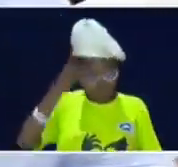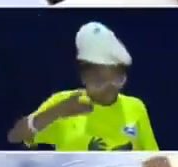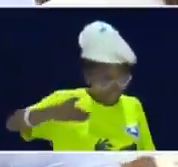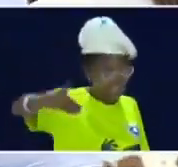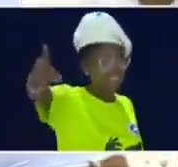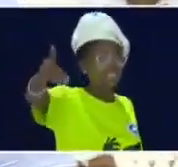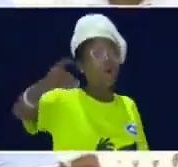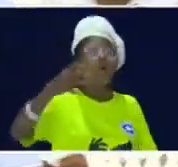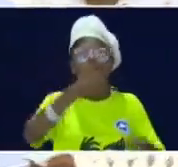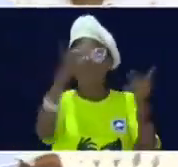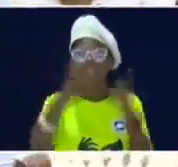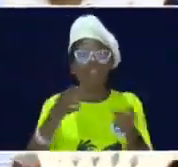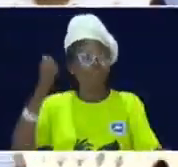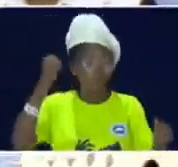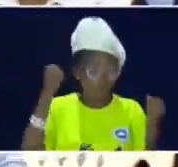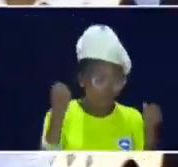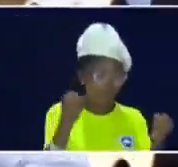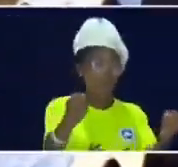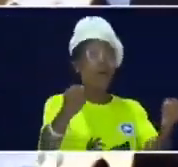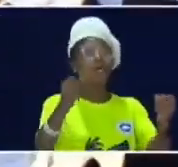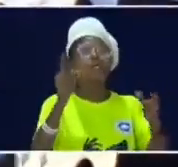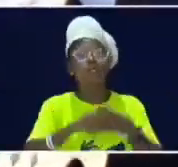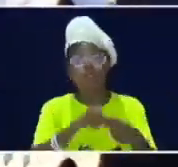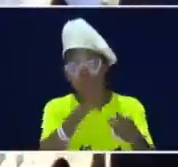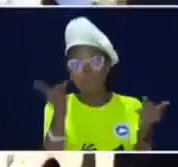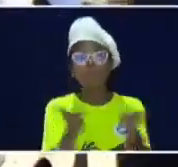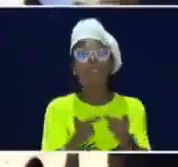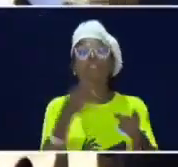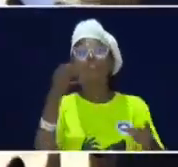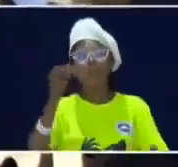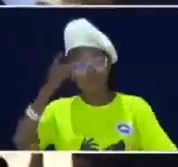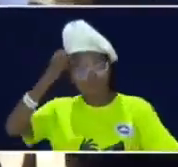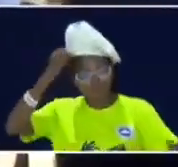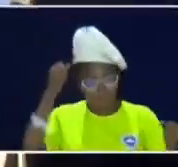of power. Carry me to the place of influence.